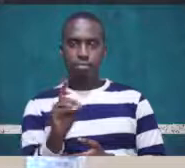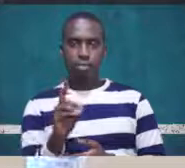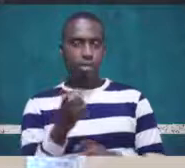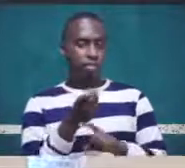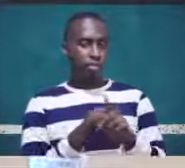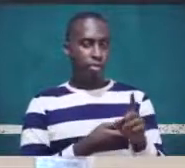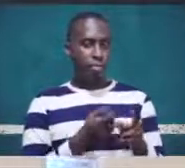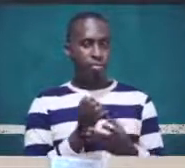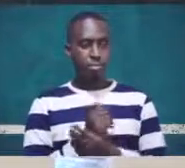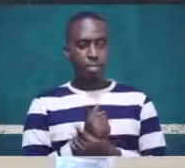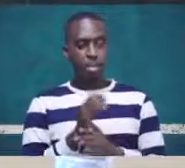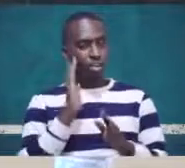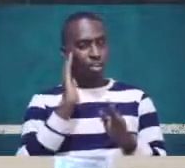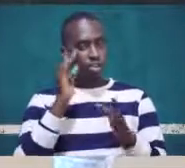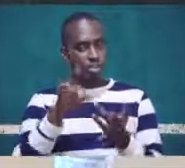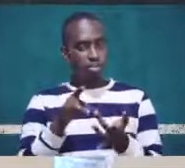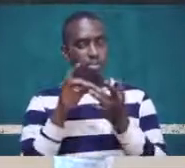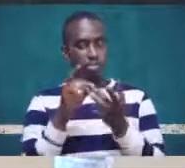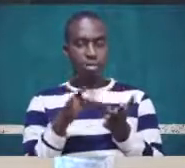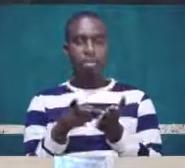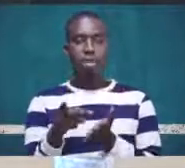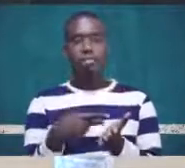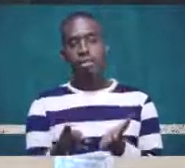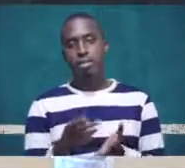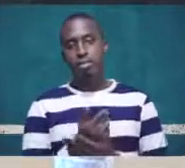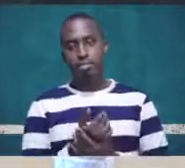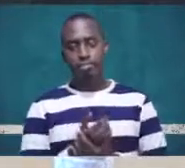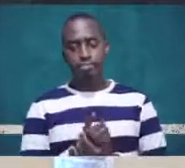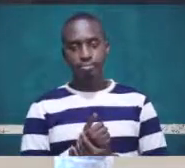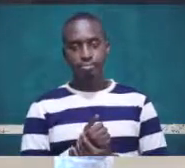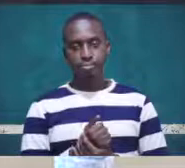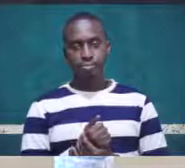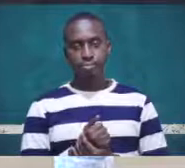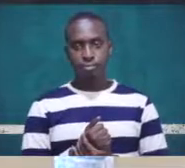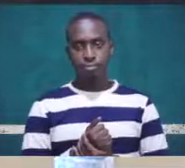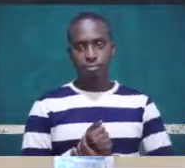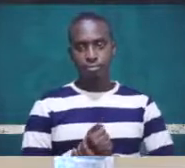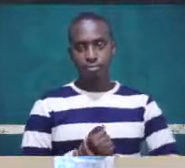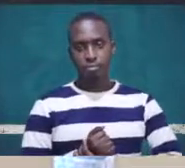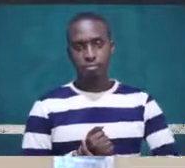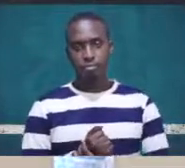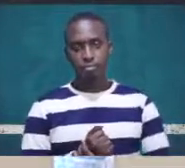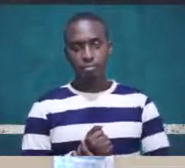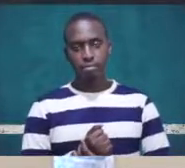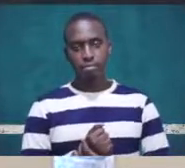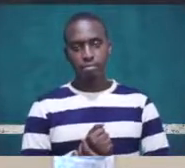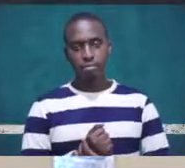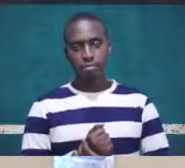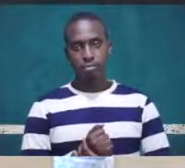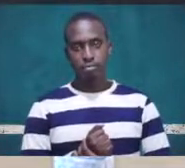from specific payment. Deducted from specific payment.